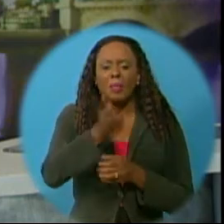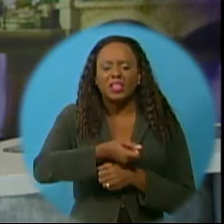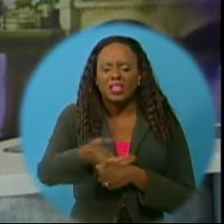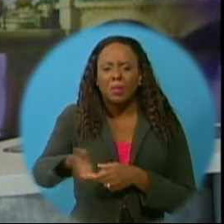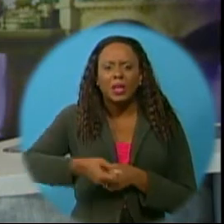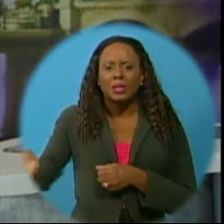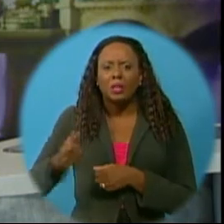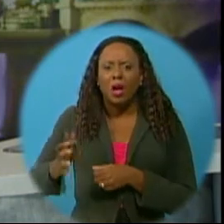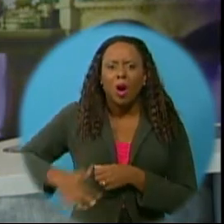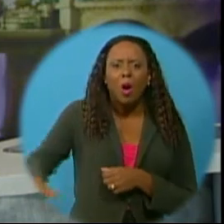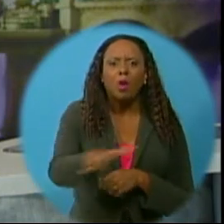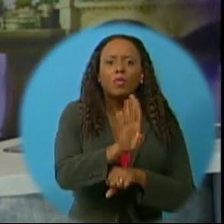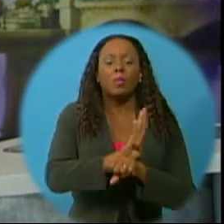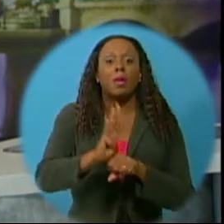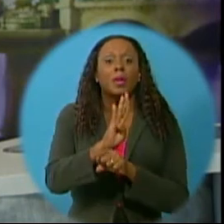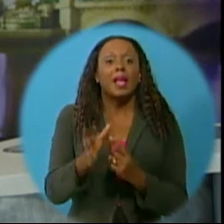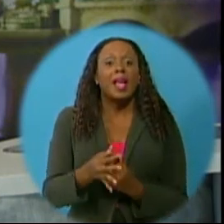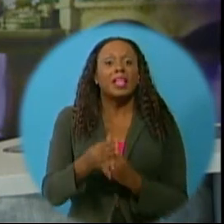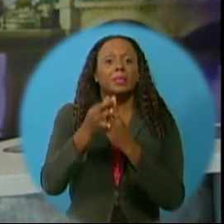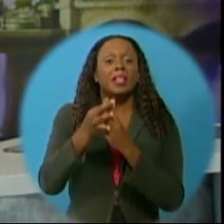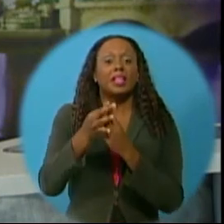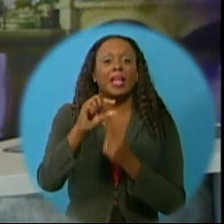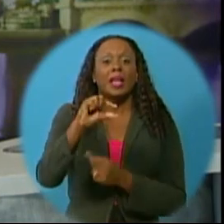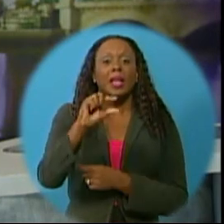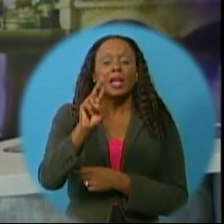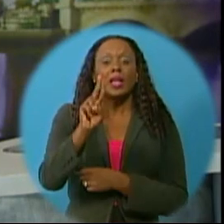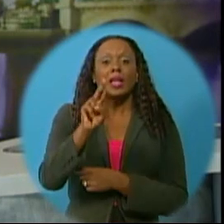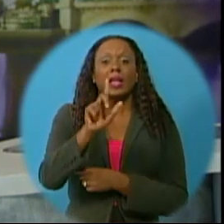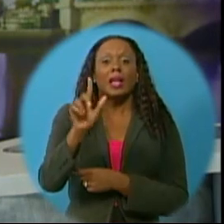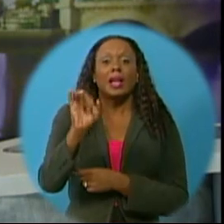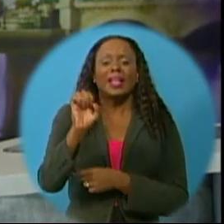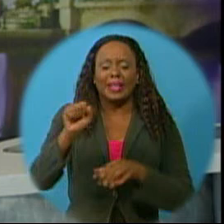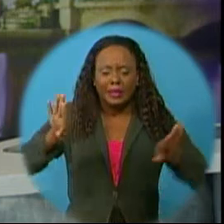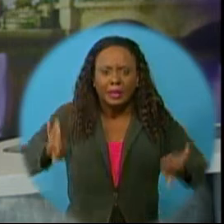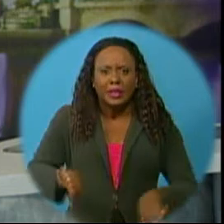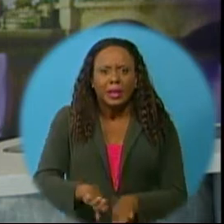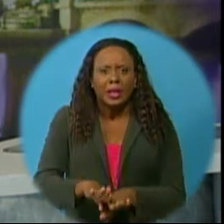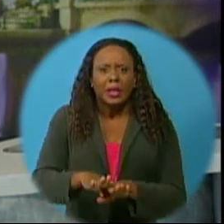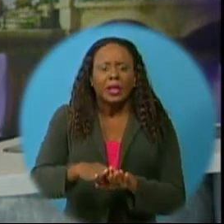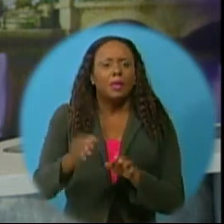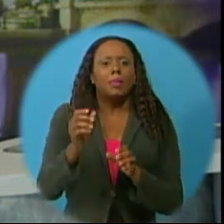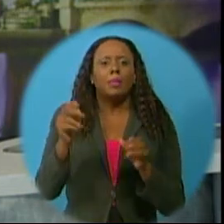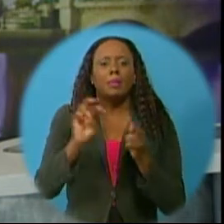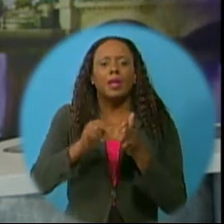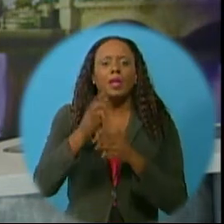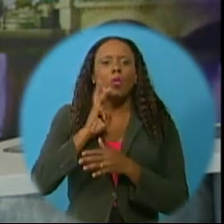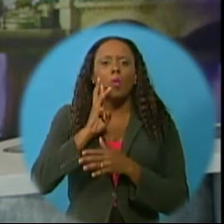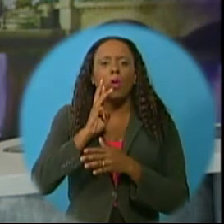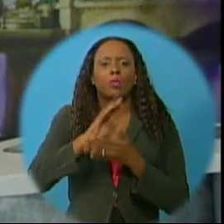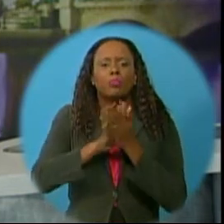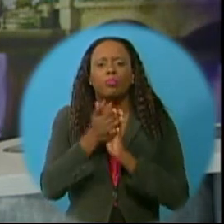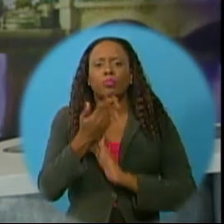in gullies across Barbados, could eventually lead to contamination of the island's water supply. Shane Seeley has the